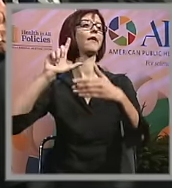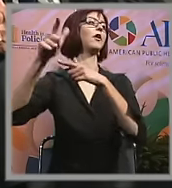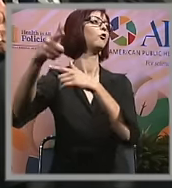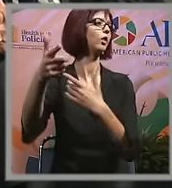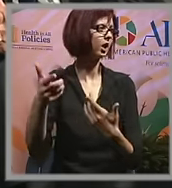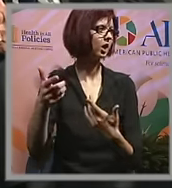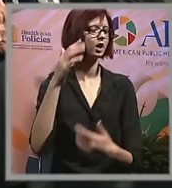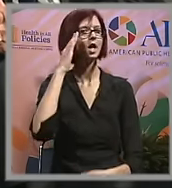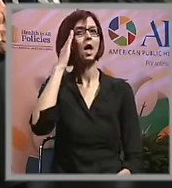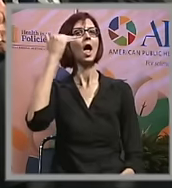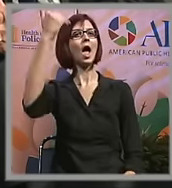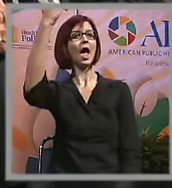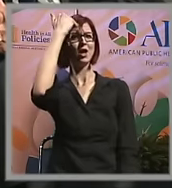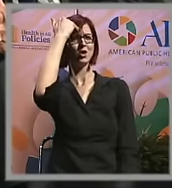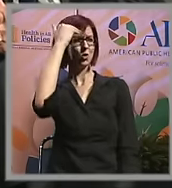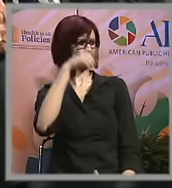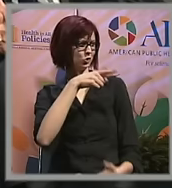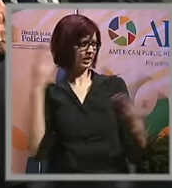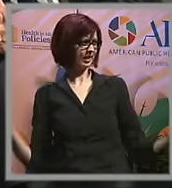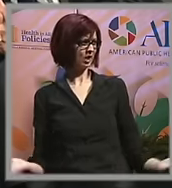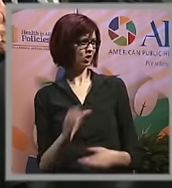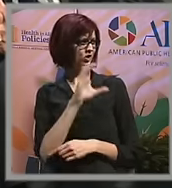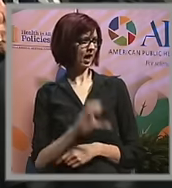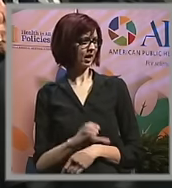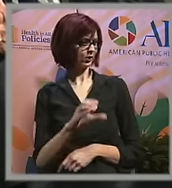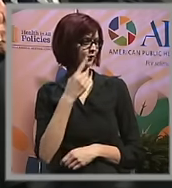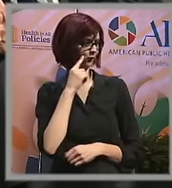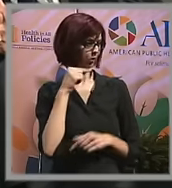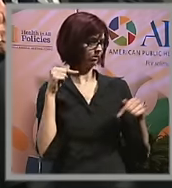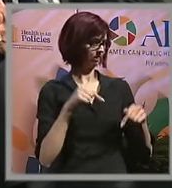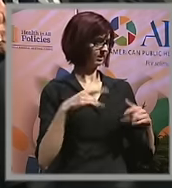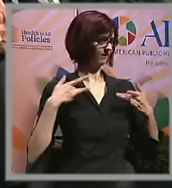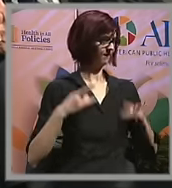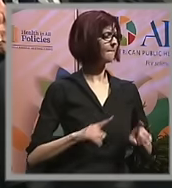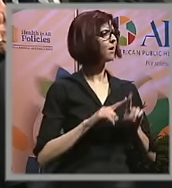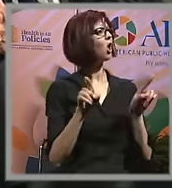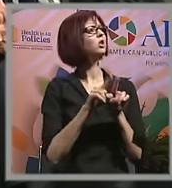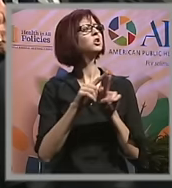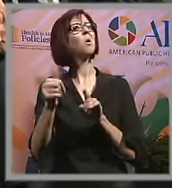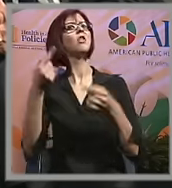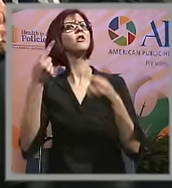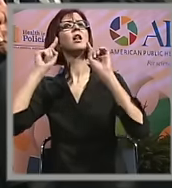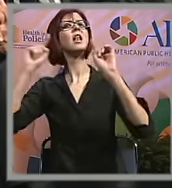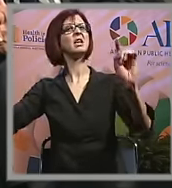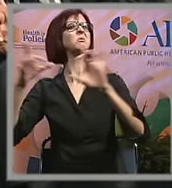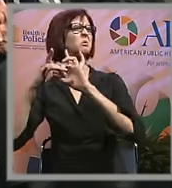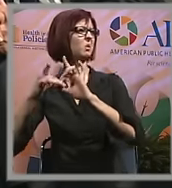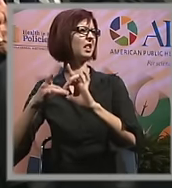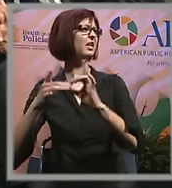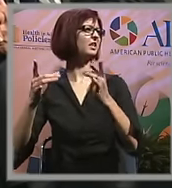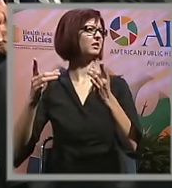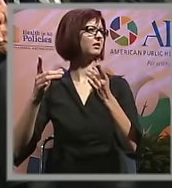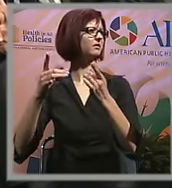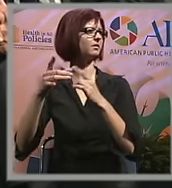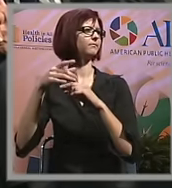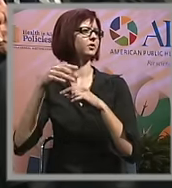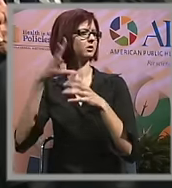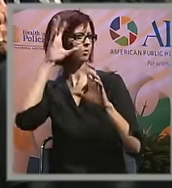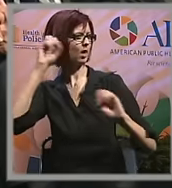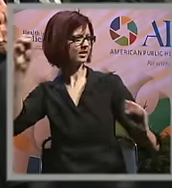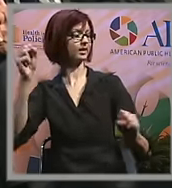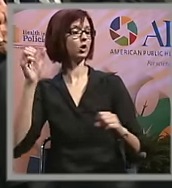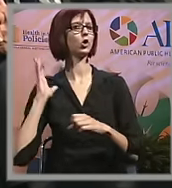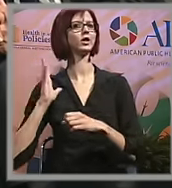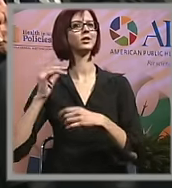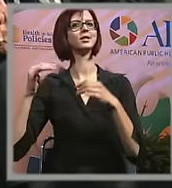here in Chicago, not just for this, but also to make some other announcements related to an announcement the president made earlier today. And